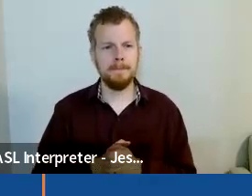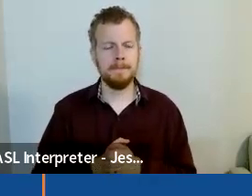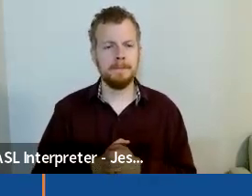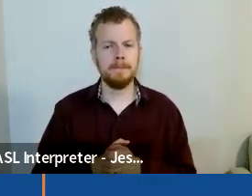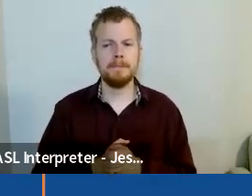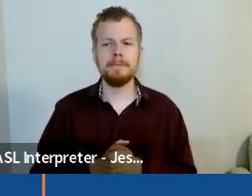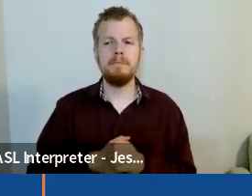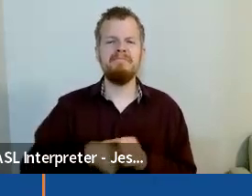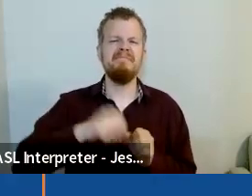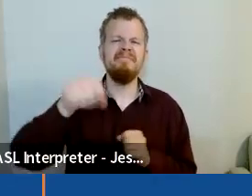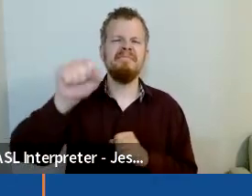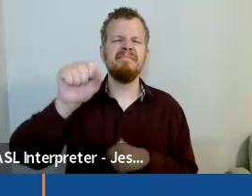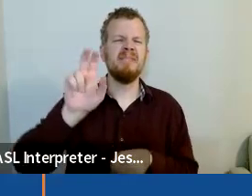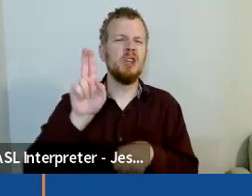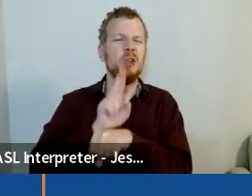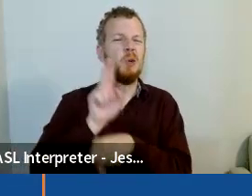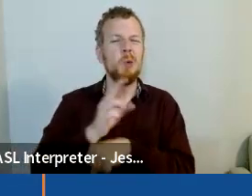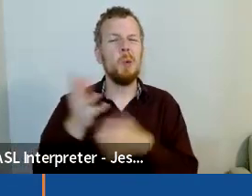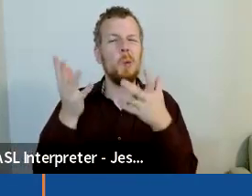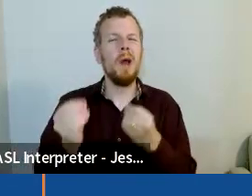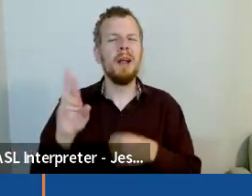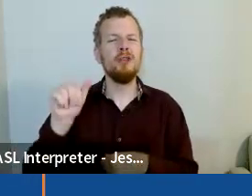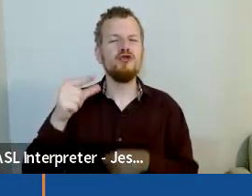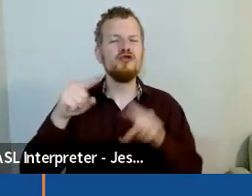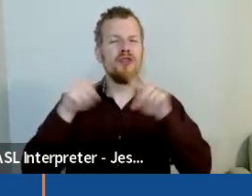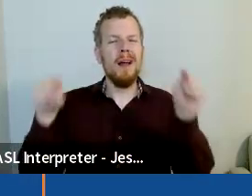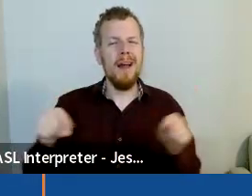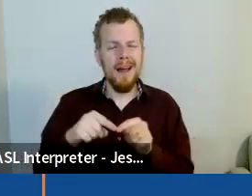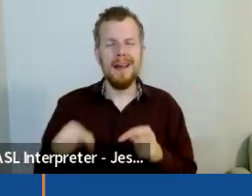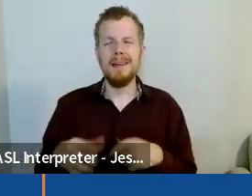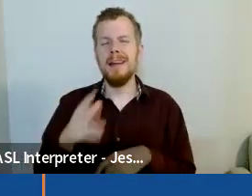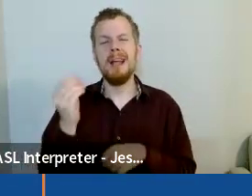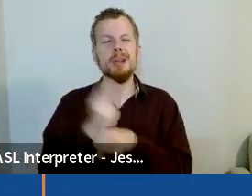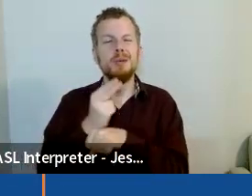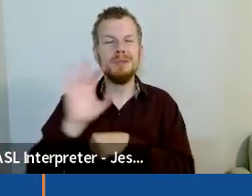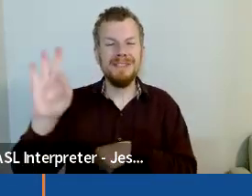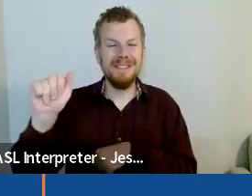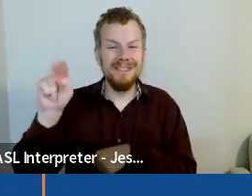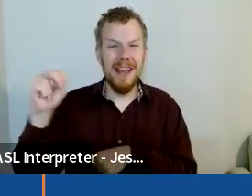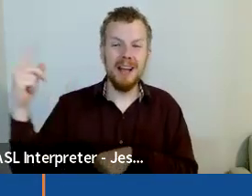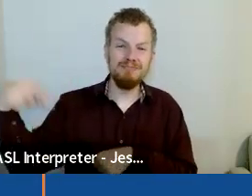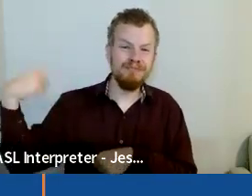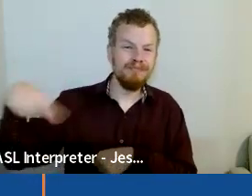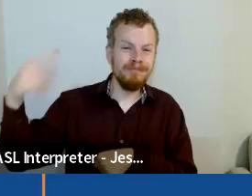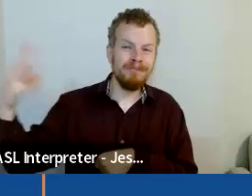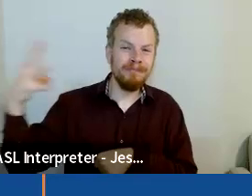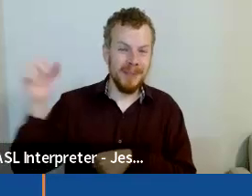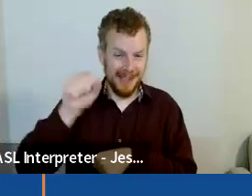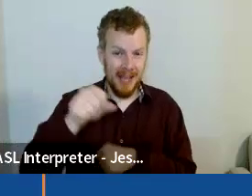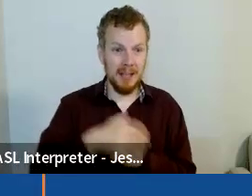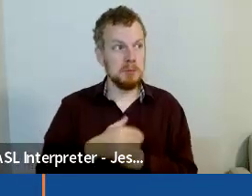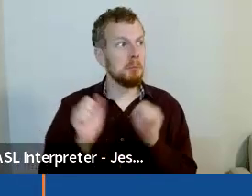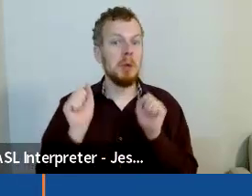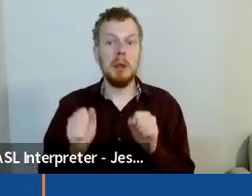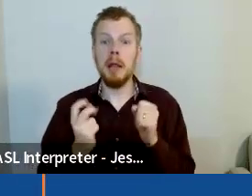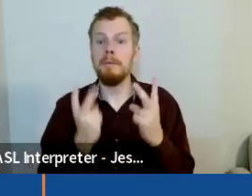all right. Yes, using a wet rag, using a fan, correct. Visiting a friend's